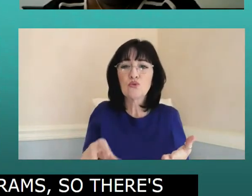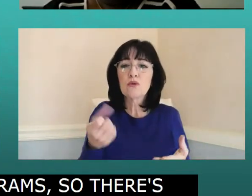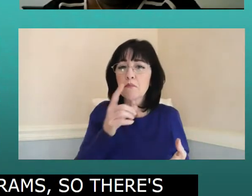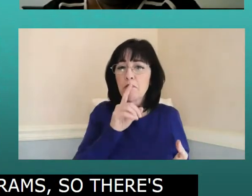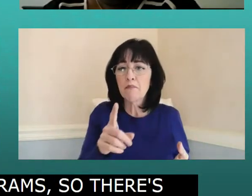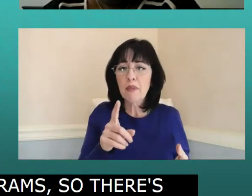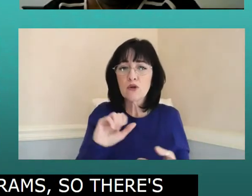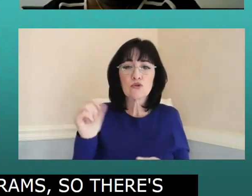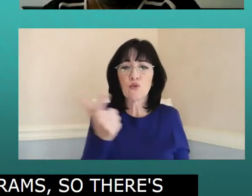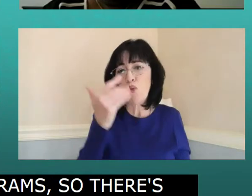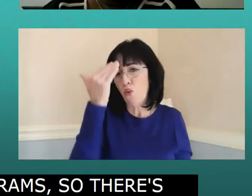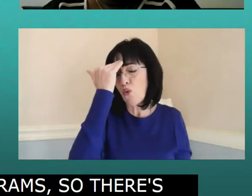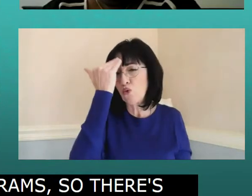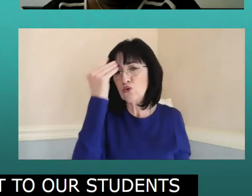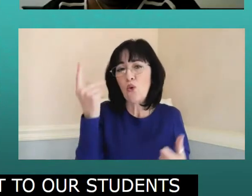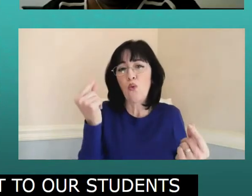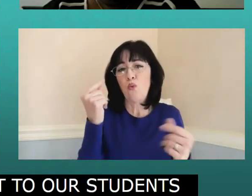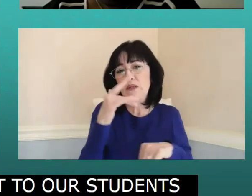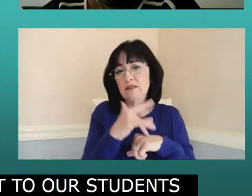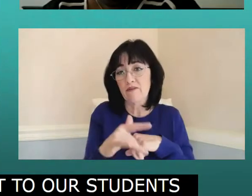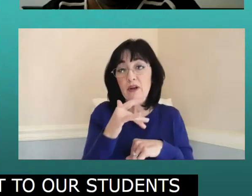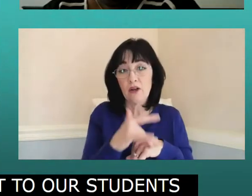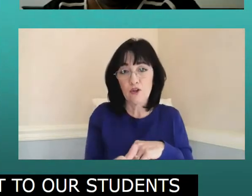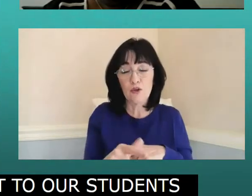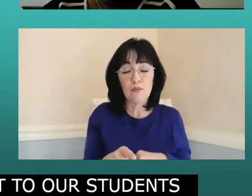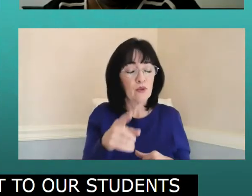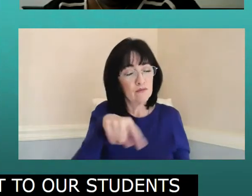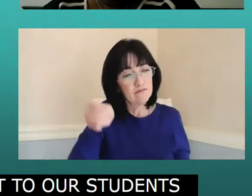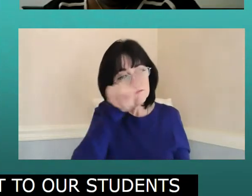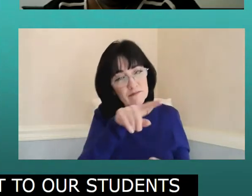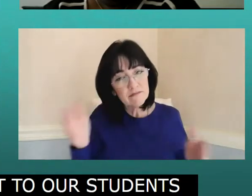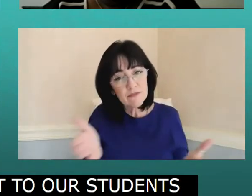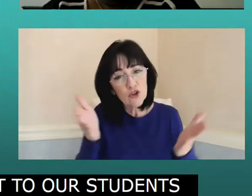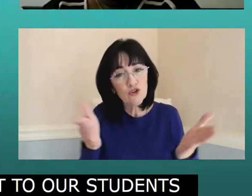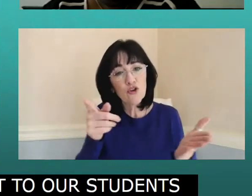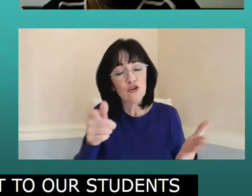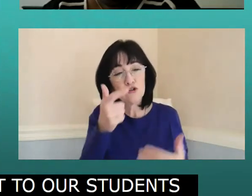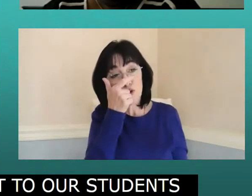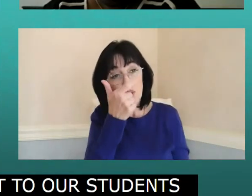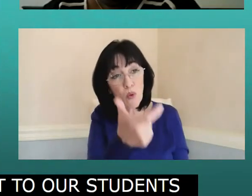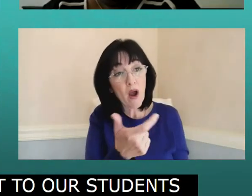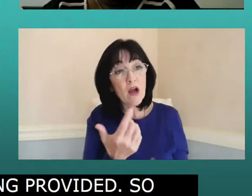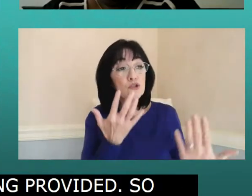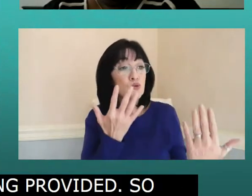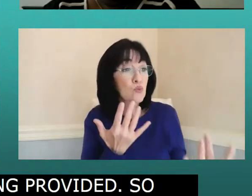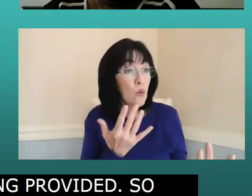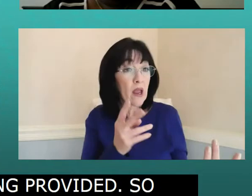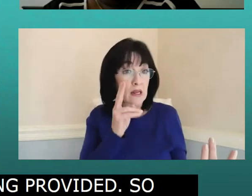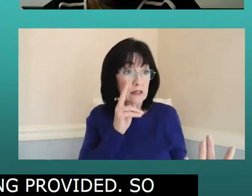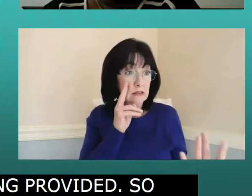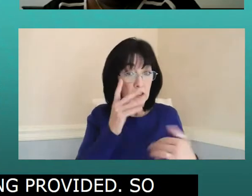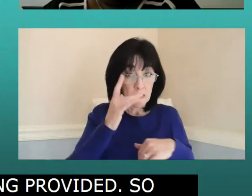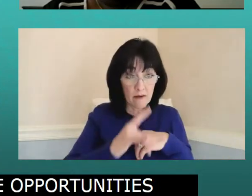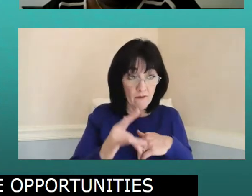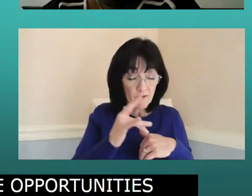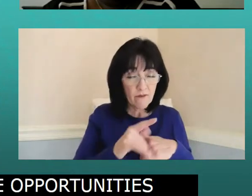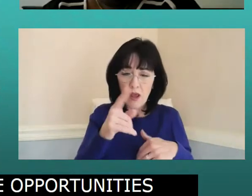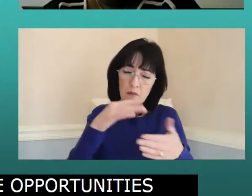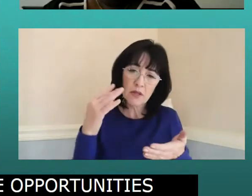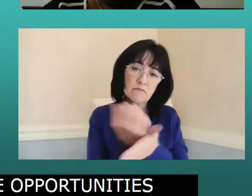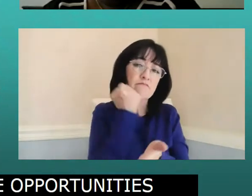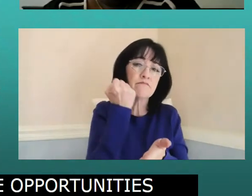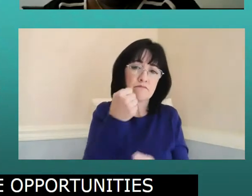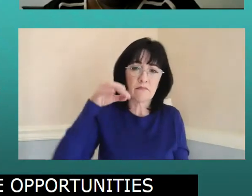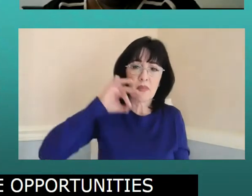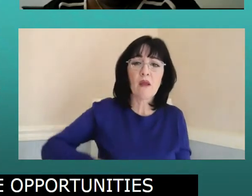provided. So watch and wait, and then take advantage of the opportunities when they're offered to the students.